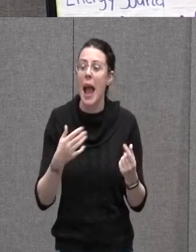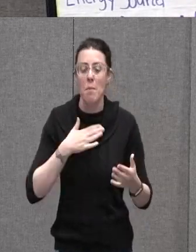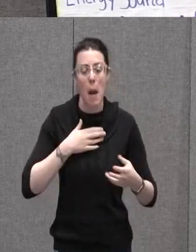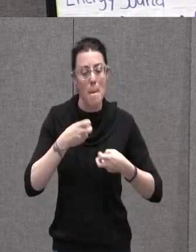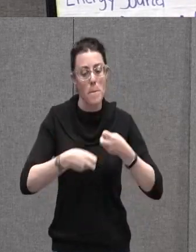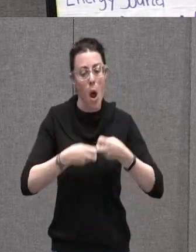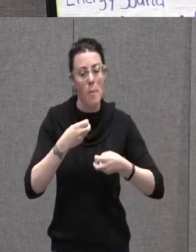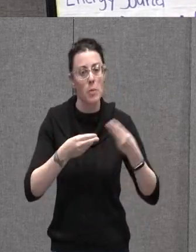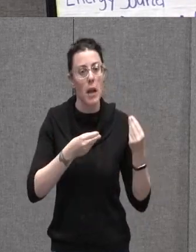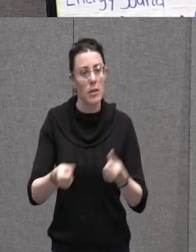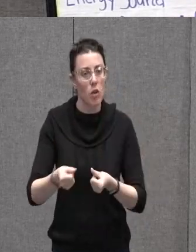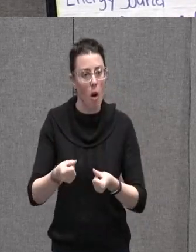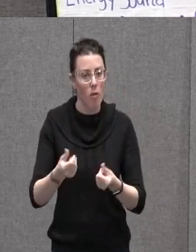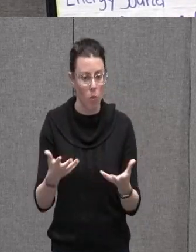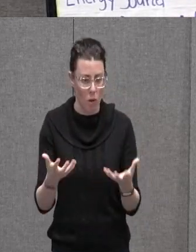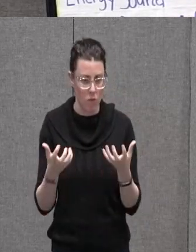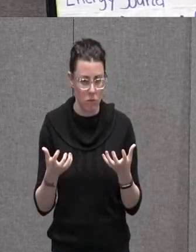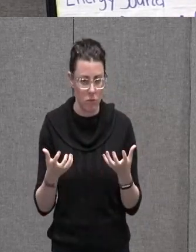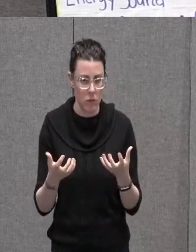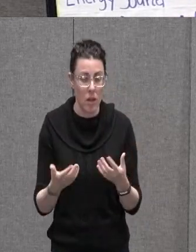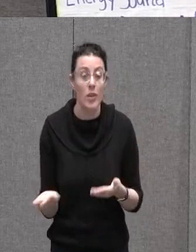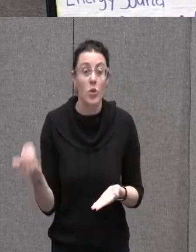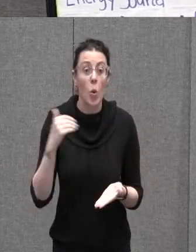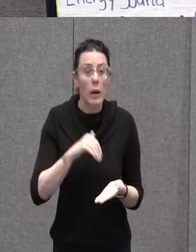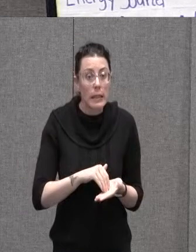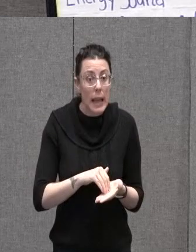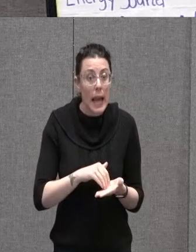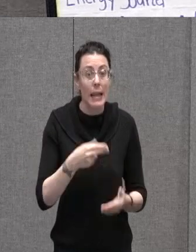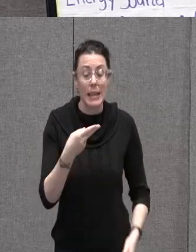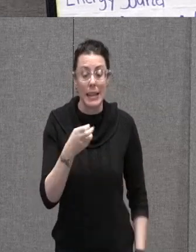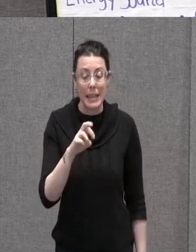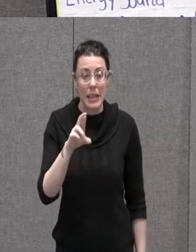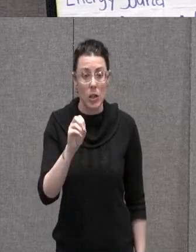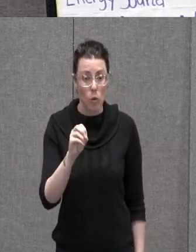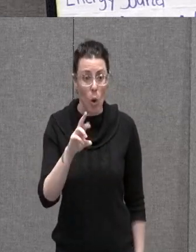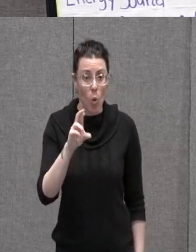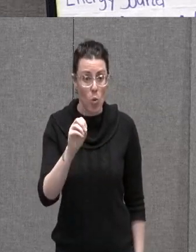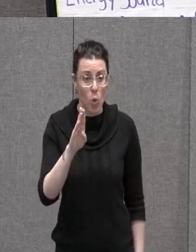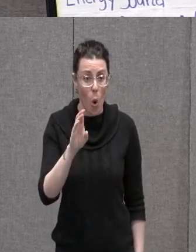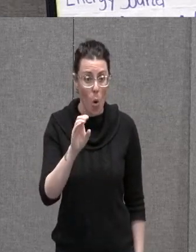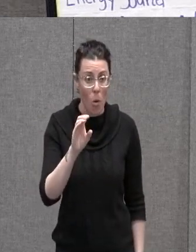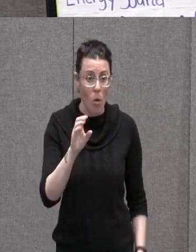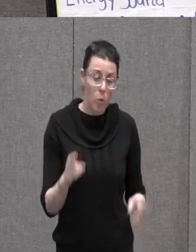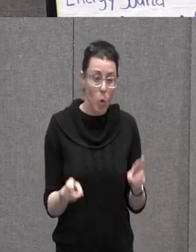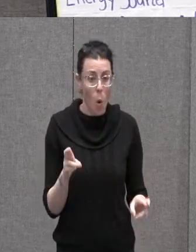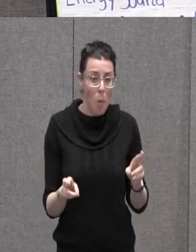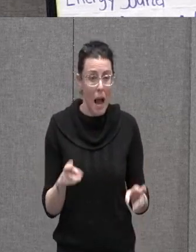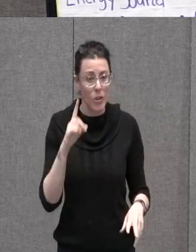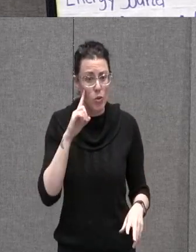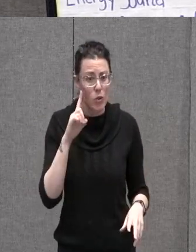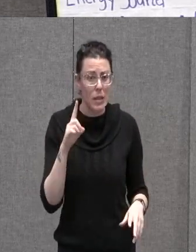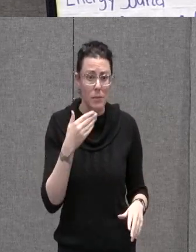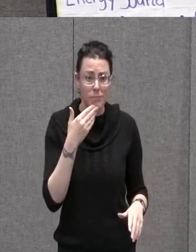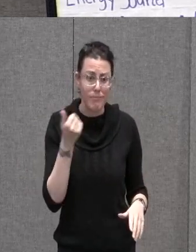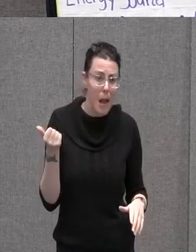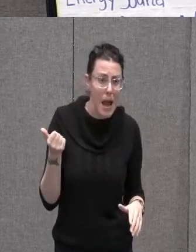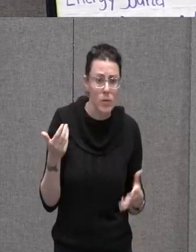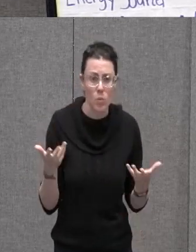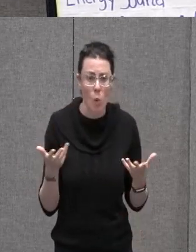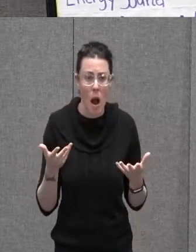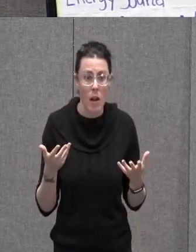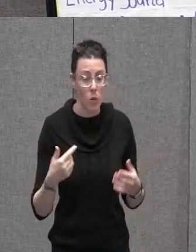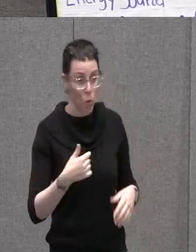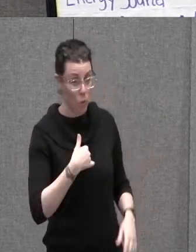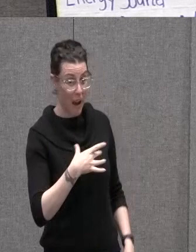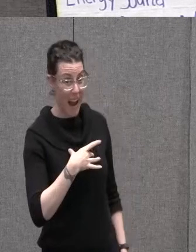again. Yes. What do you think a good hero robot would be? Well, I don't know. I kind of like how you have the robot you were talking about